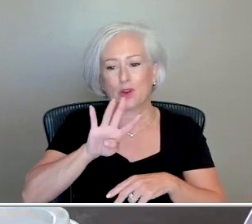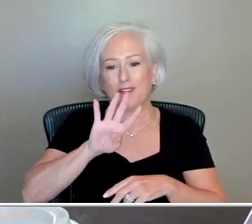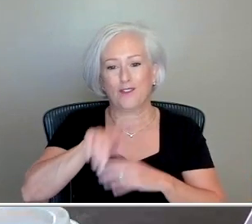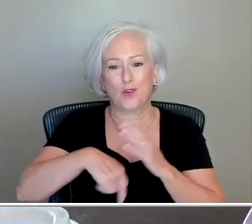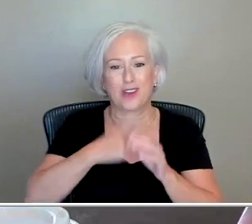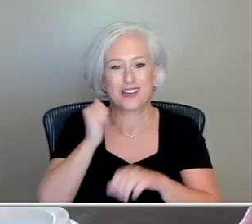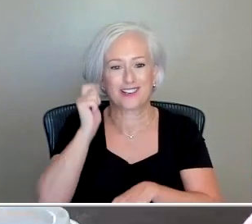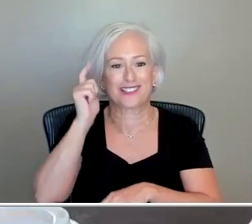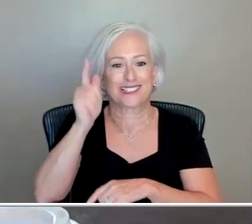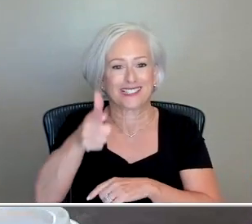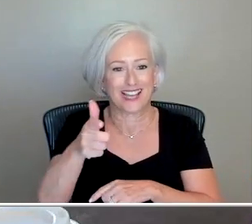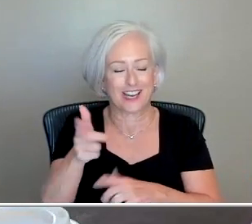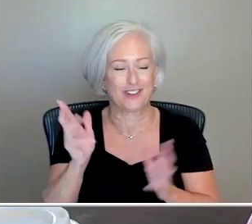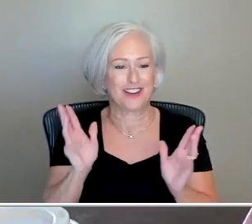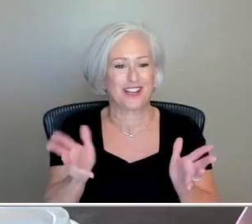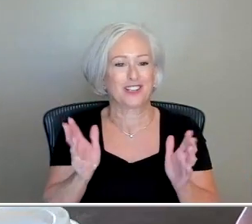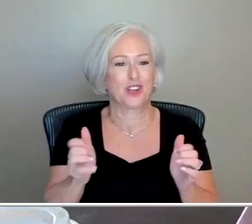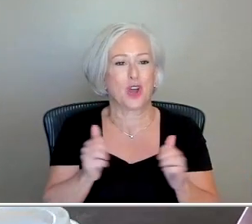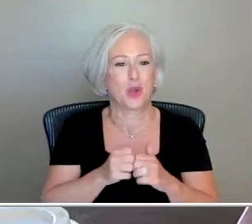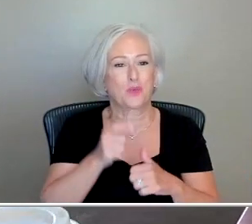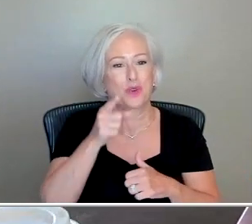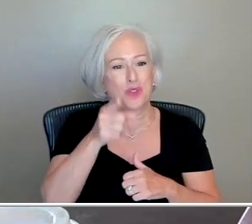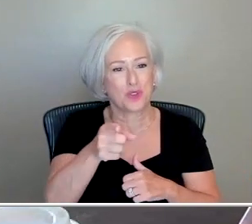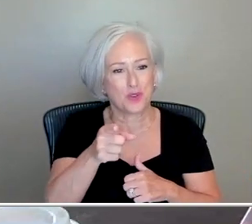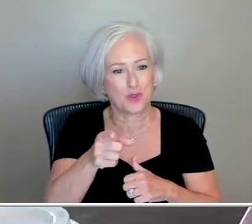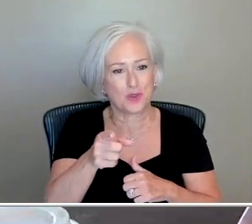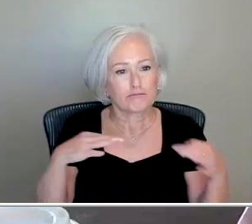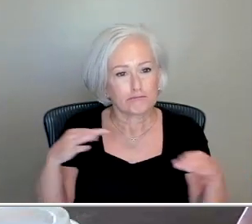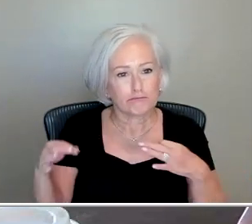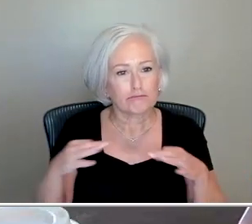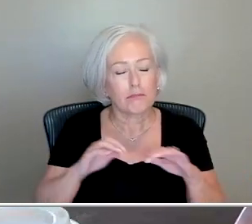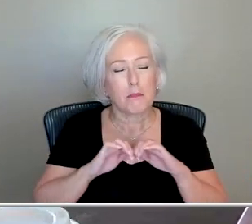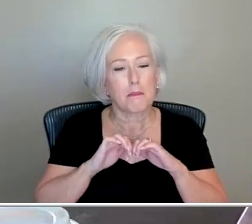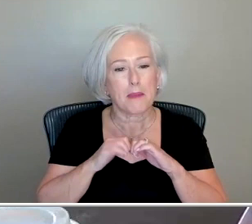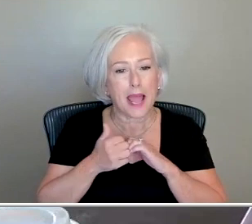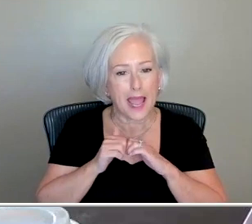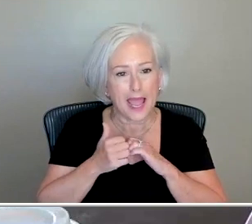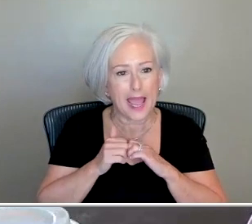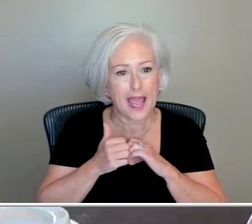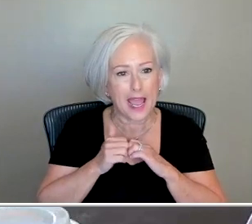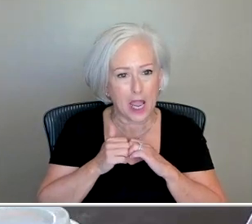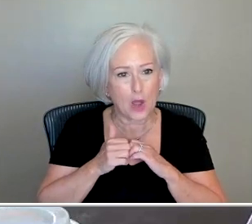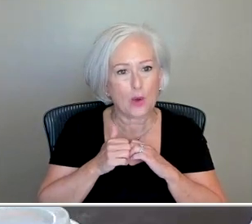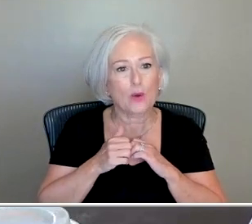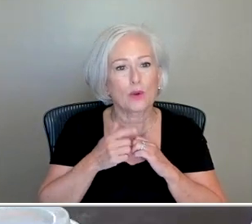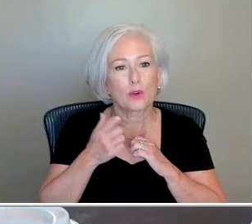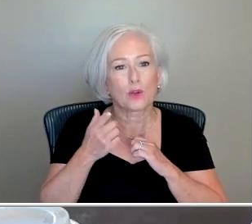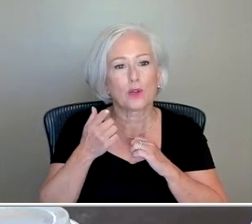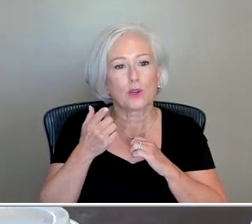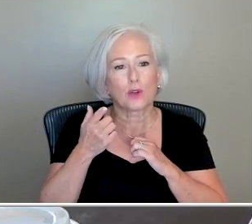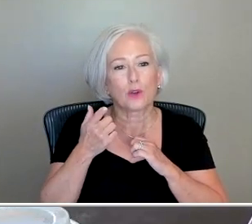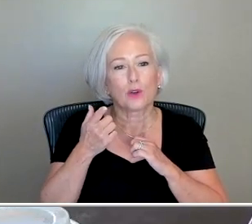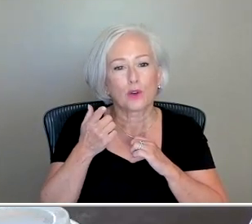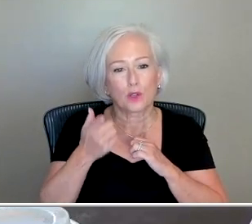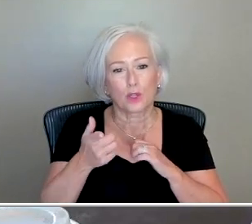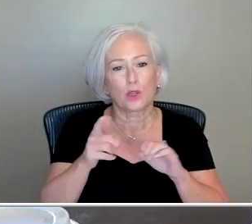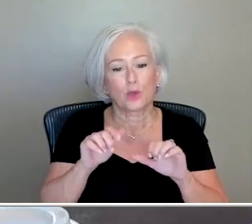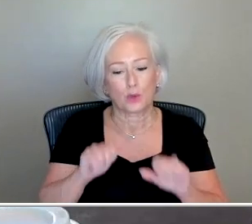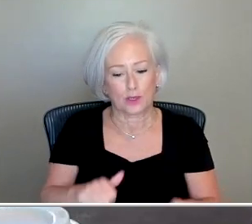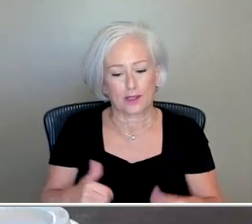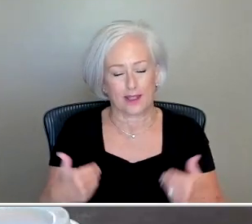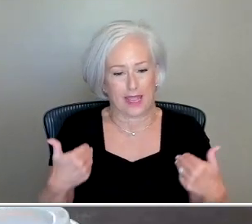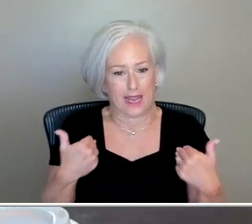on this show and explaining how you can get cancer, and there's